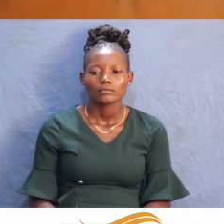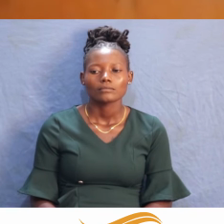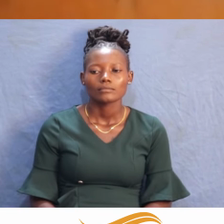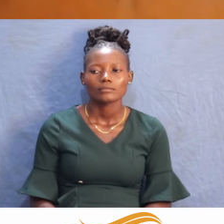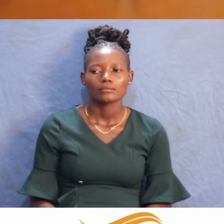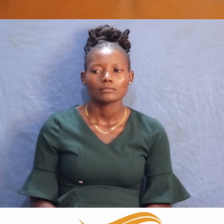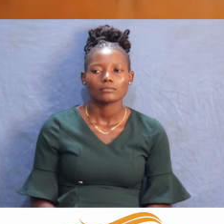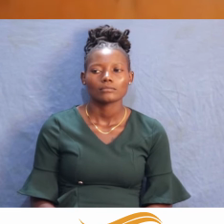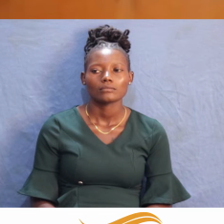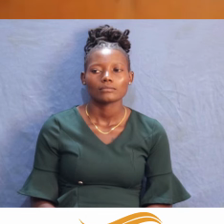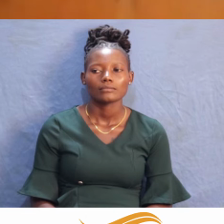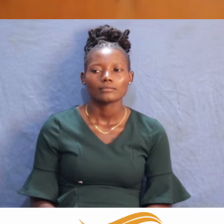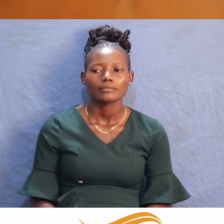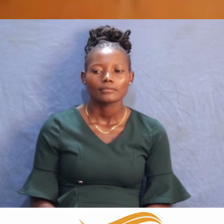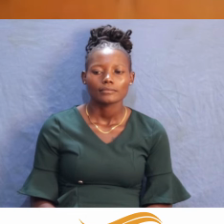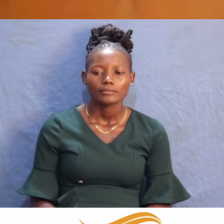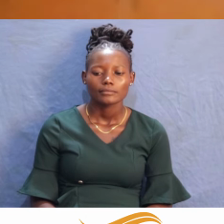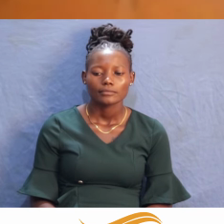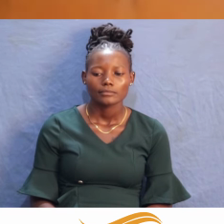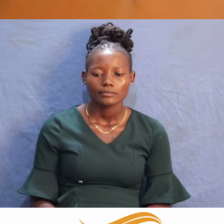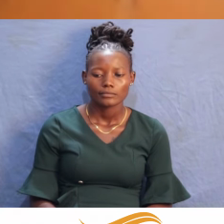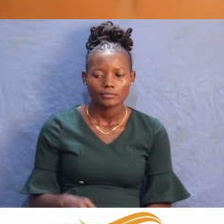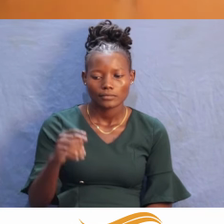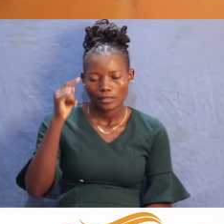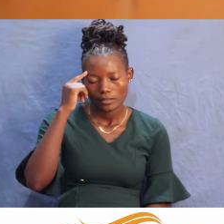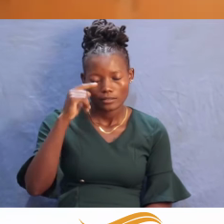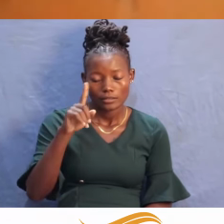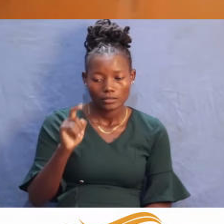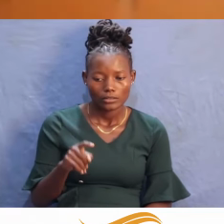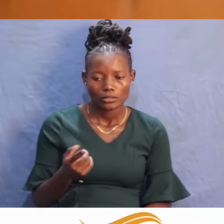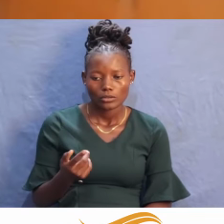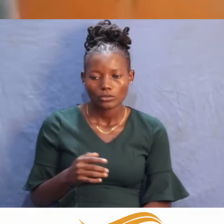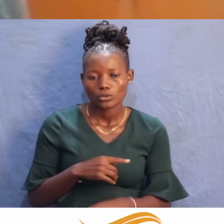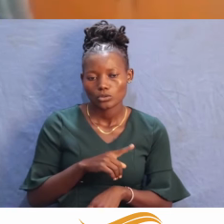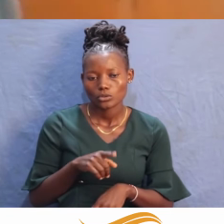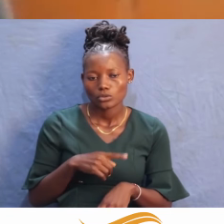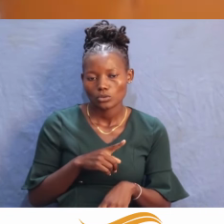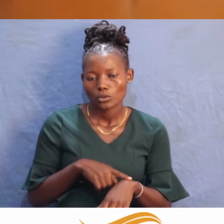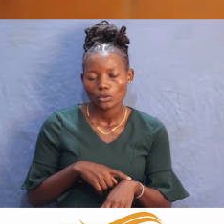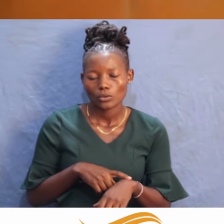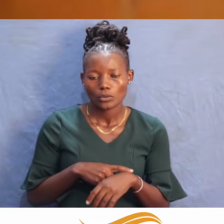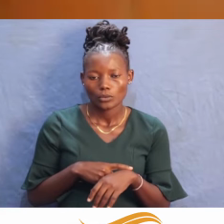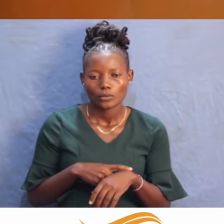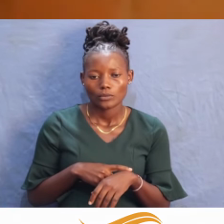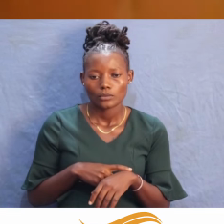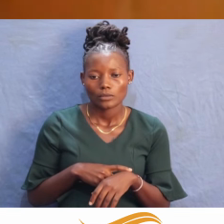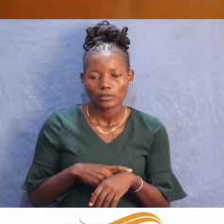do we know? That's a good question. I think the question is, when do we need to see a cardiologist?